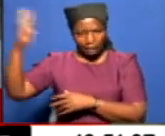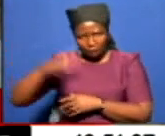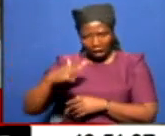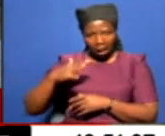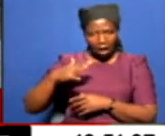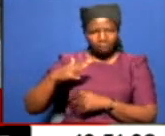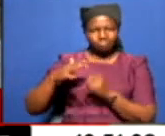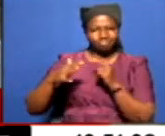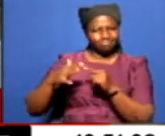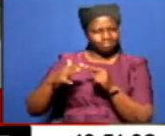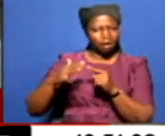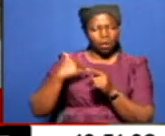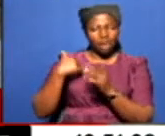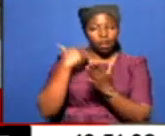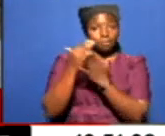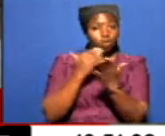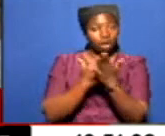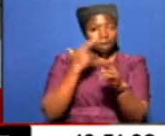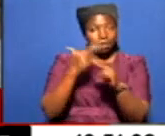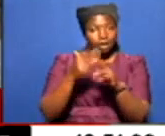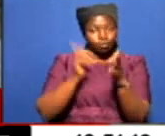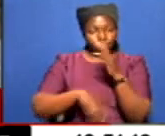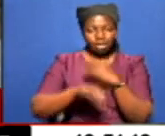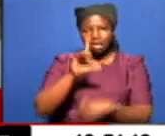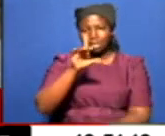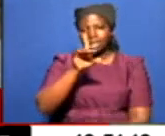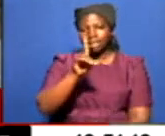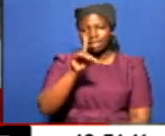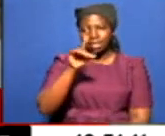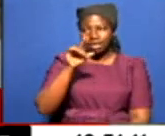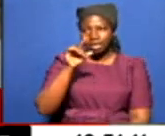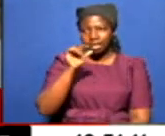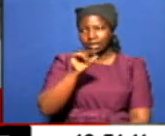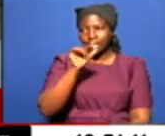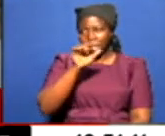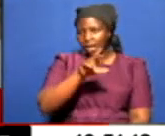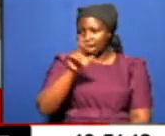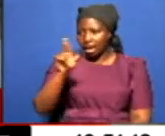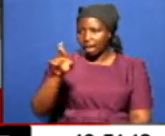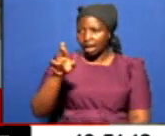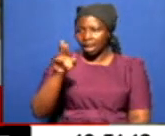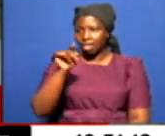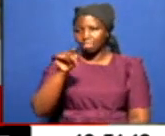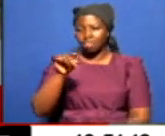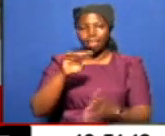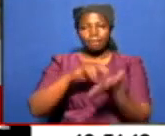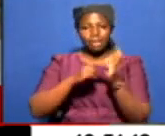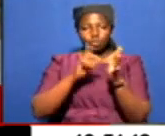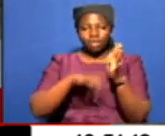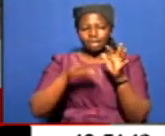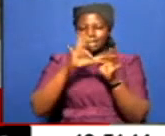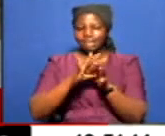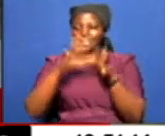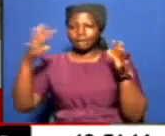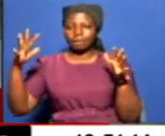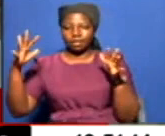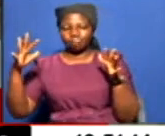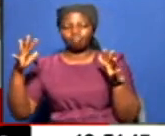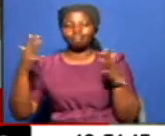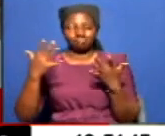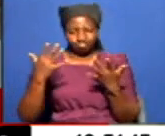a program, it's called DDRR. DDRR stands for disengagement, deradicalization,